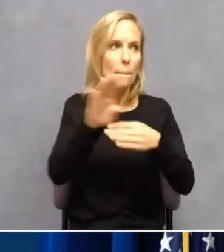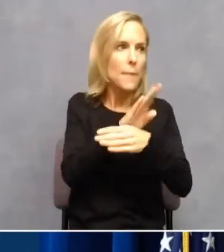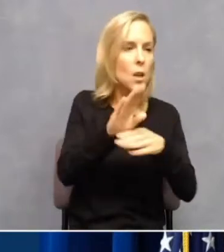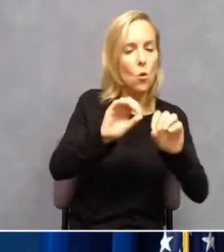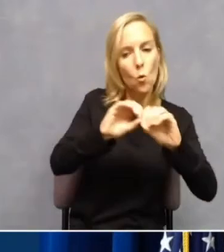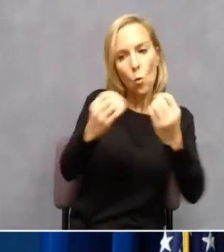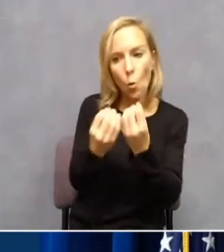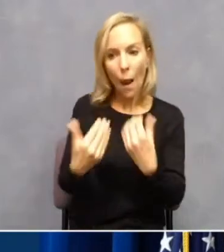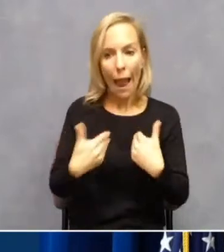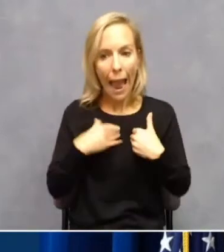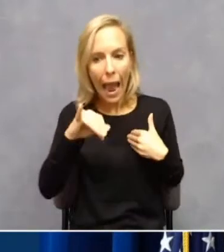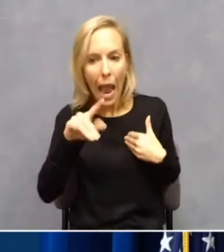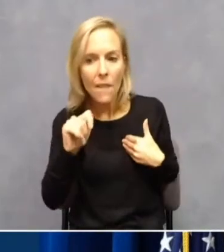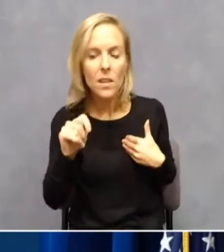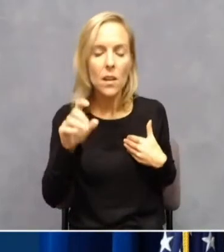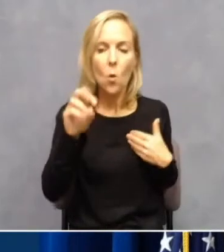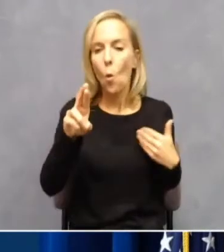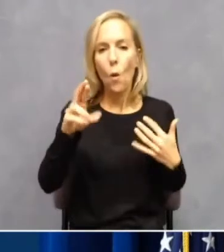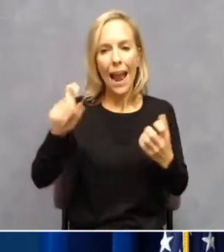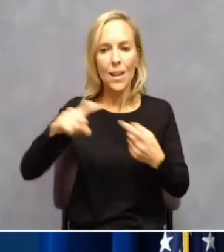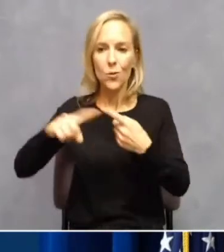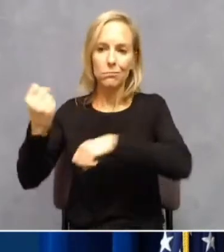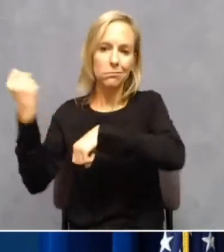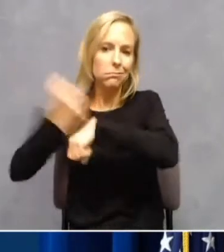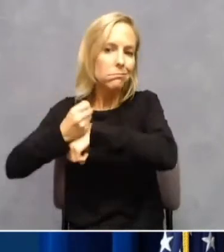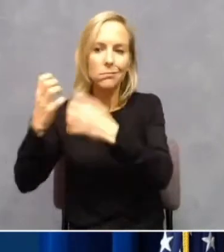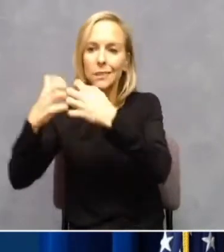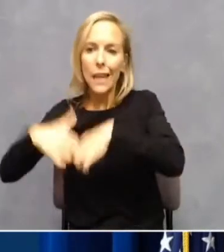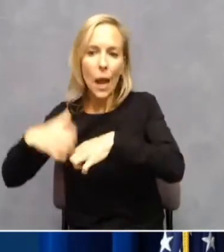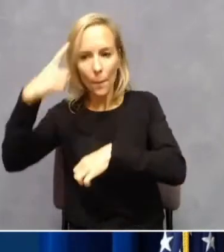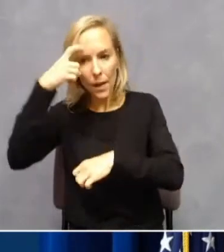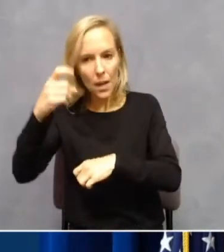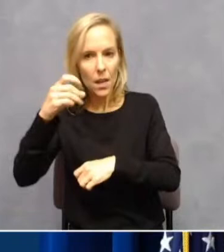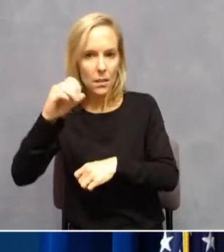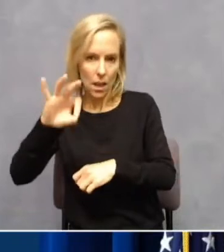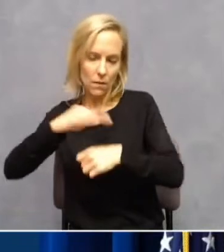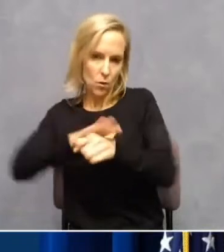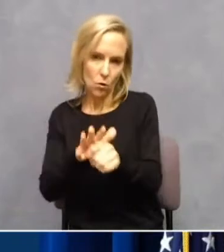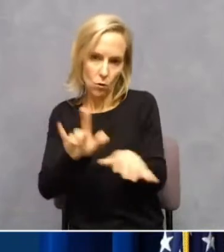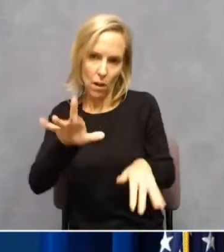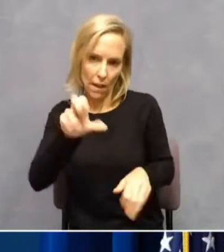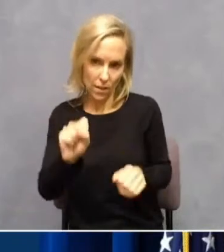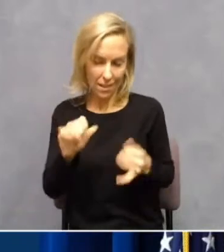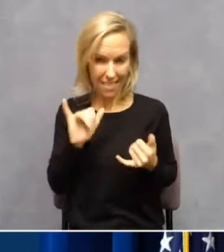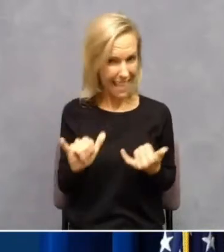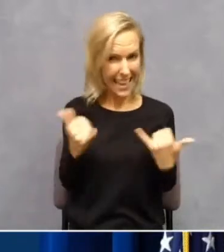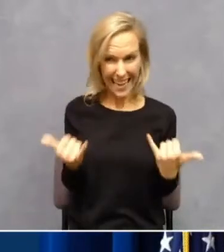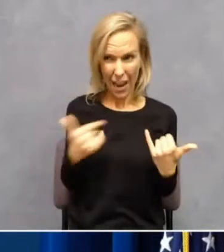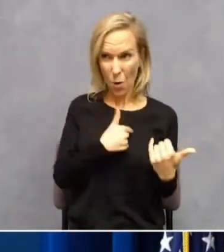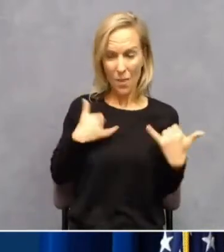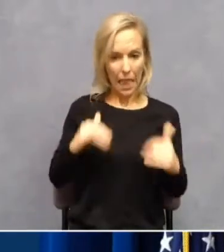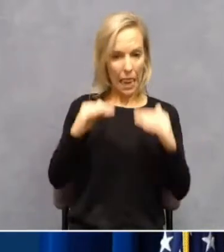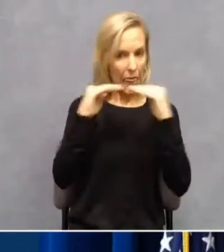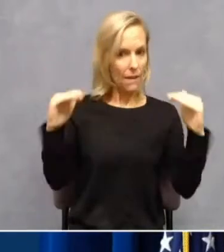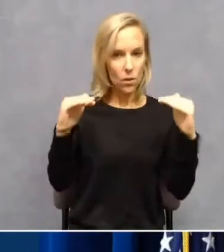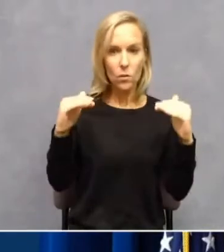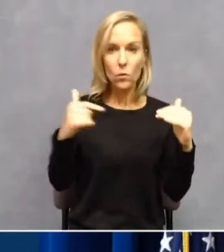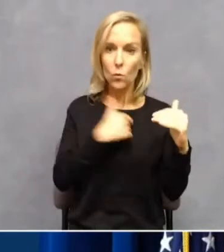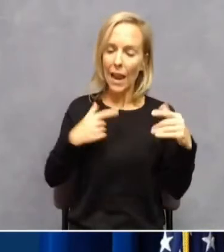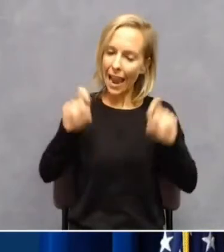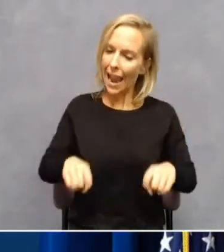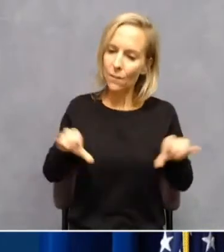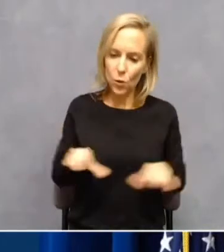it or has had to shut down for a little bit. It's to that level. And if we don't do what it takes